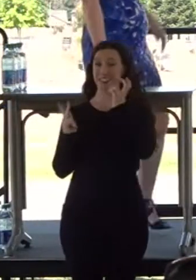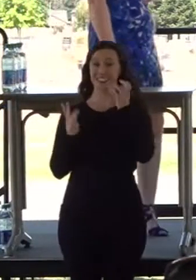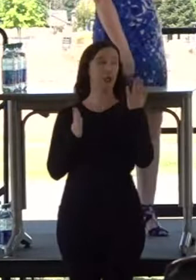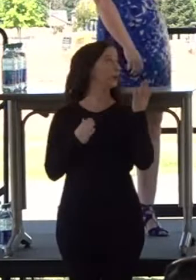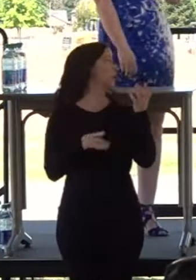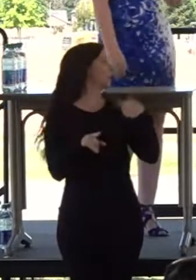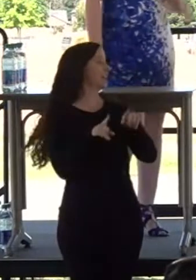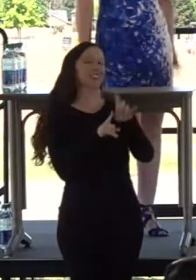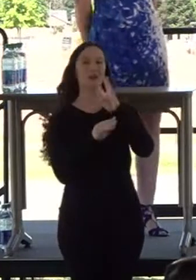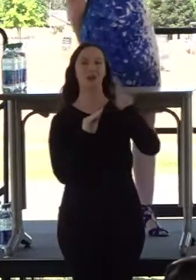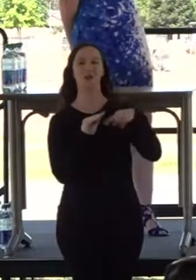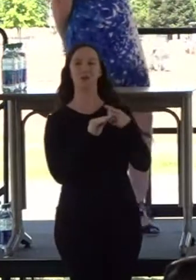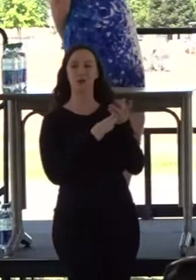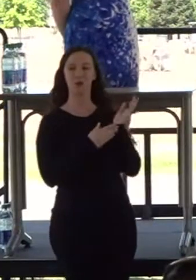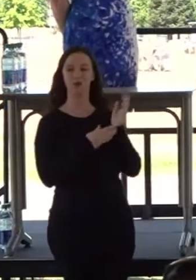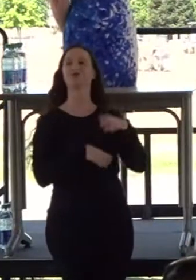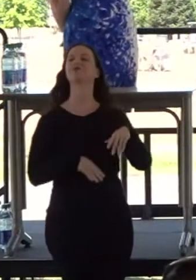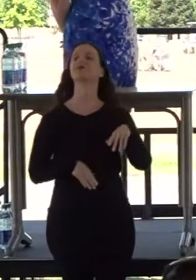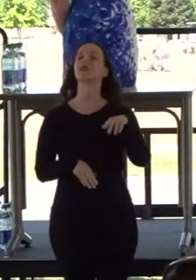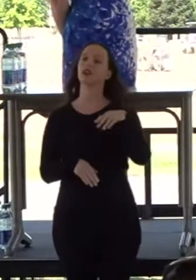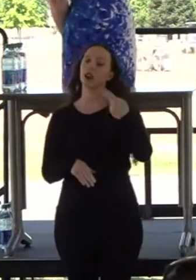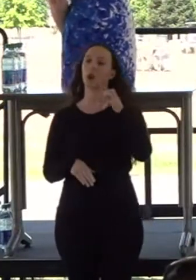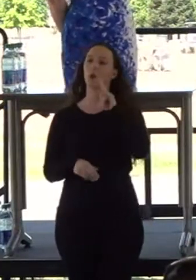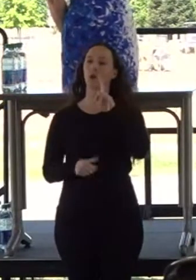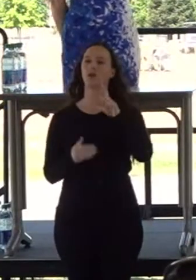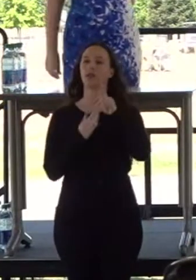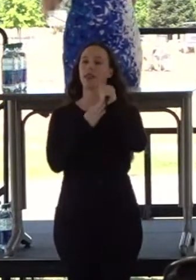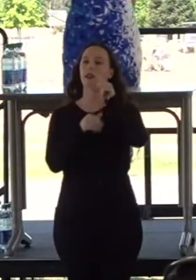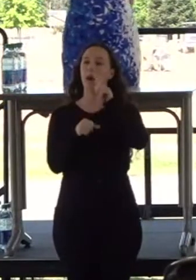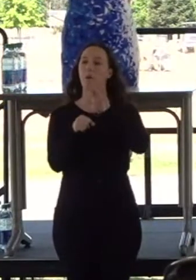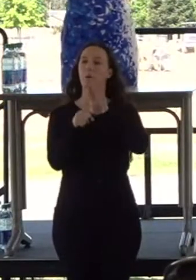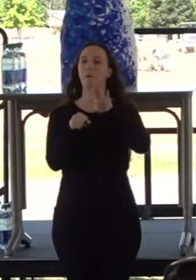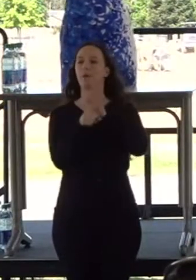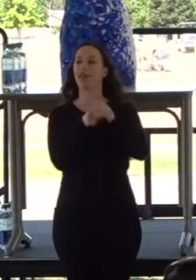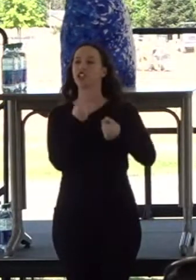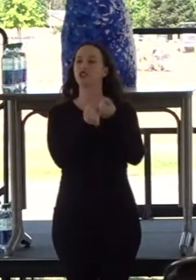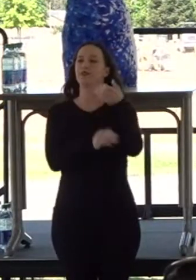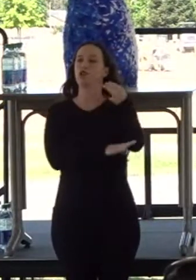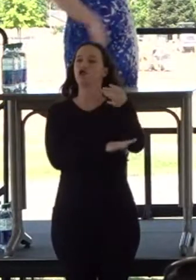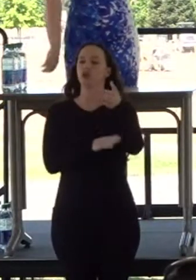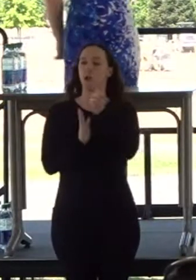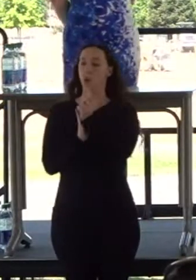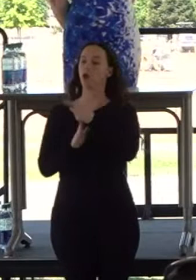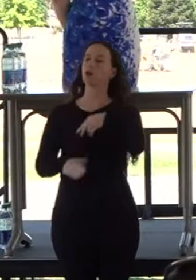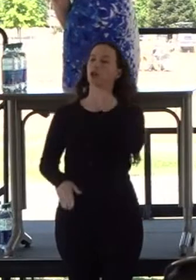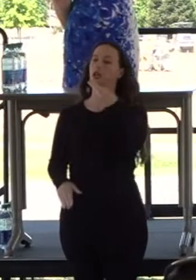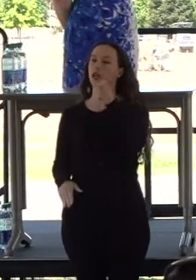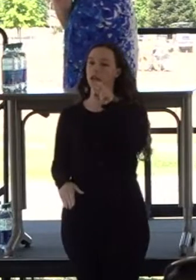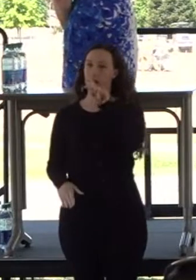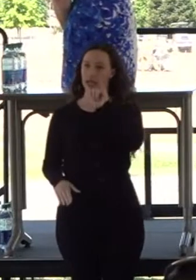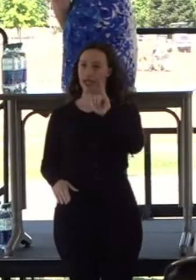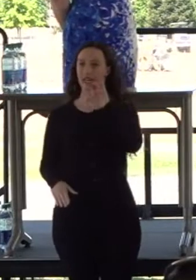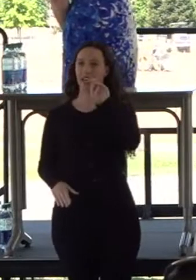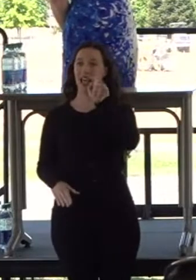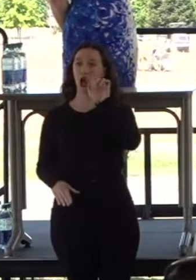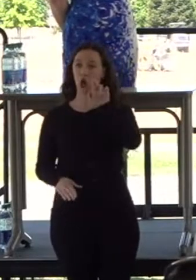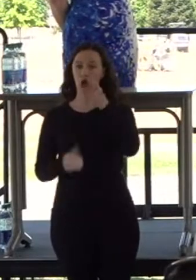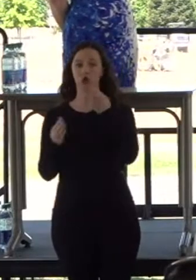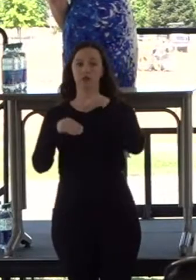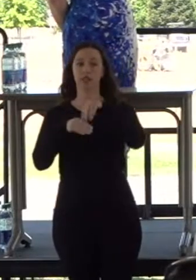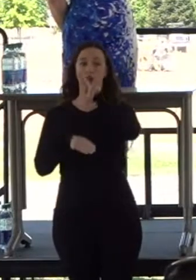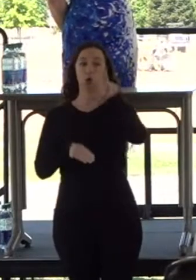as I talk about you, who will lead us in the Pledge of Allegiance in just a moment. So Heidi Ecker served in